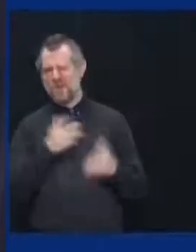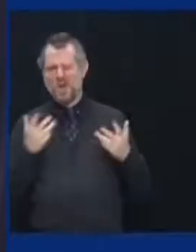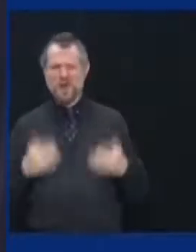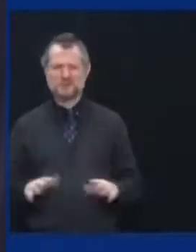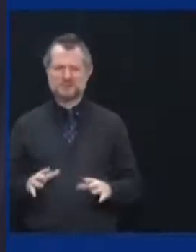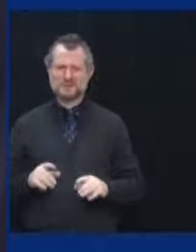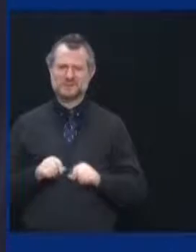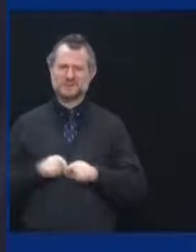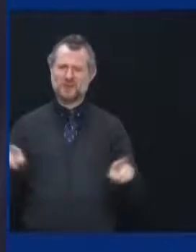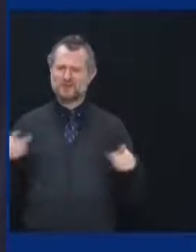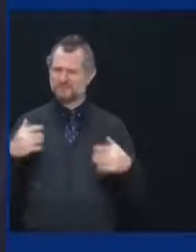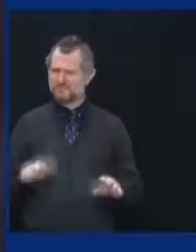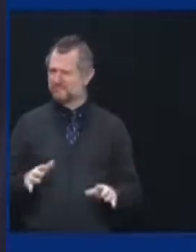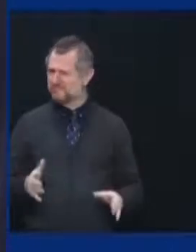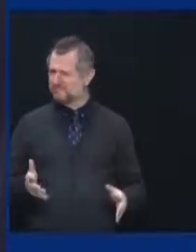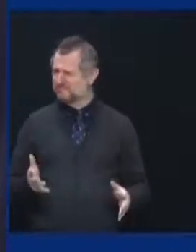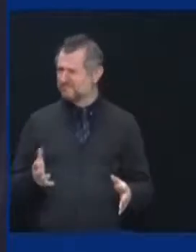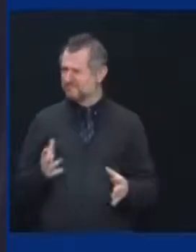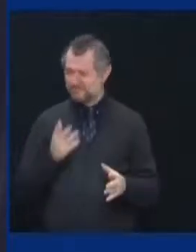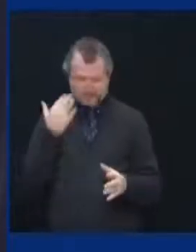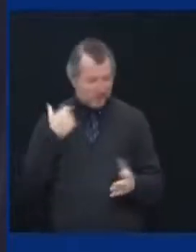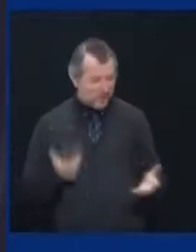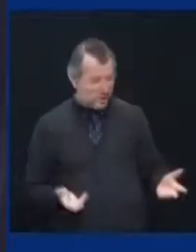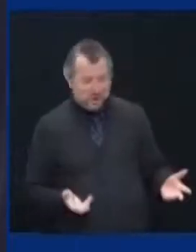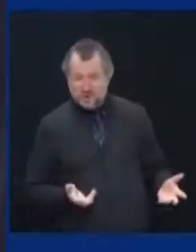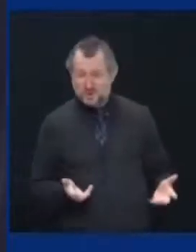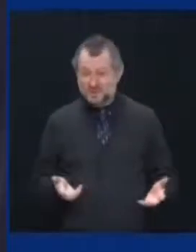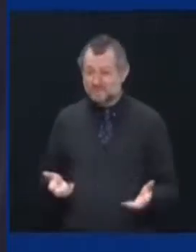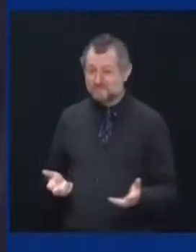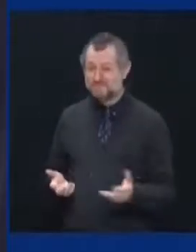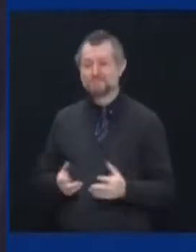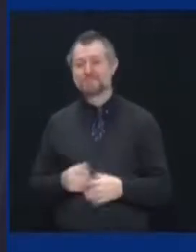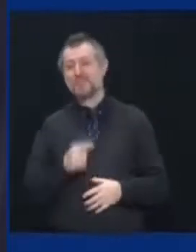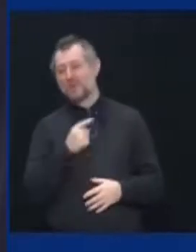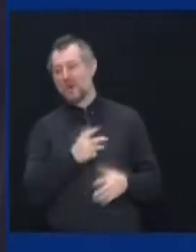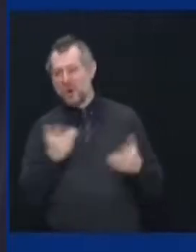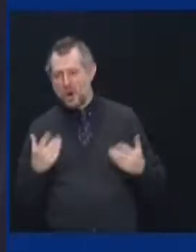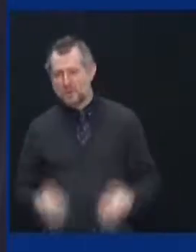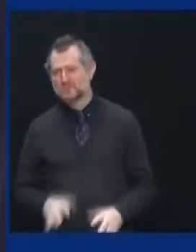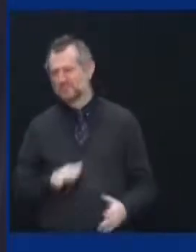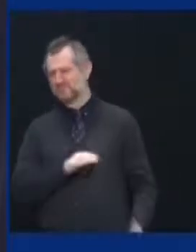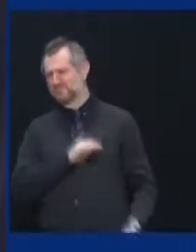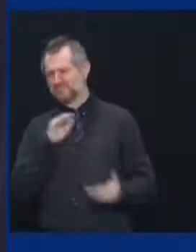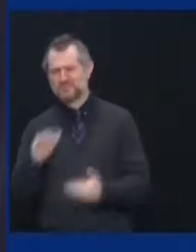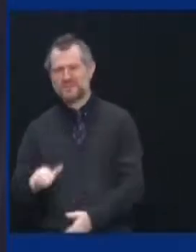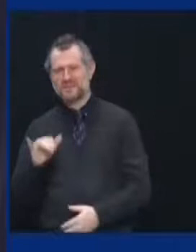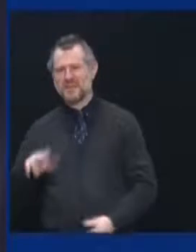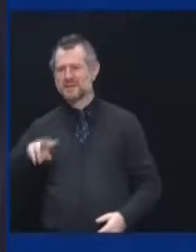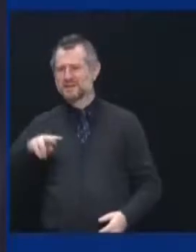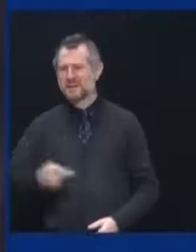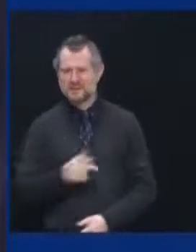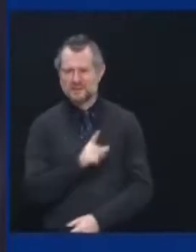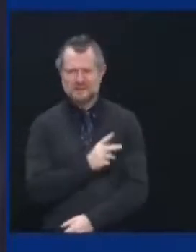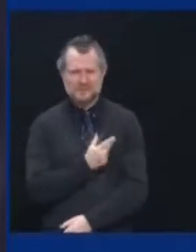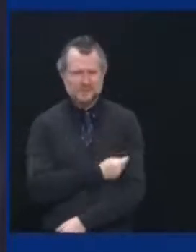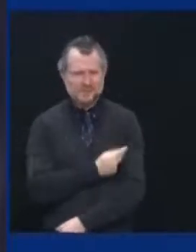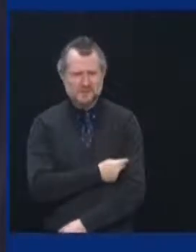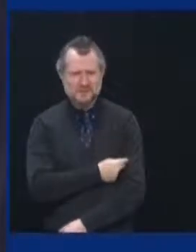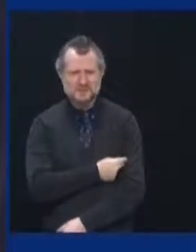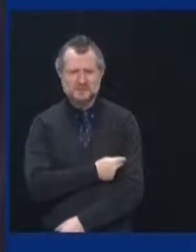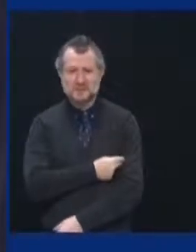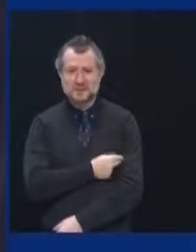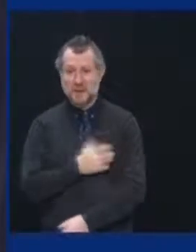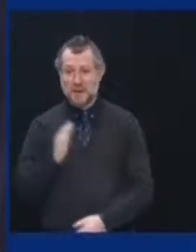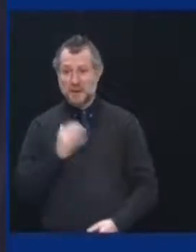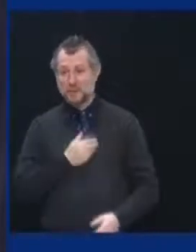accelerating the second dosages. They gave us the second dosages as soon as our people